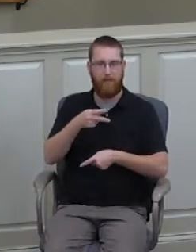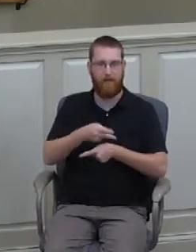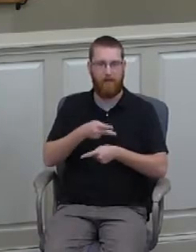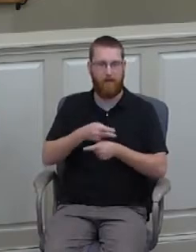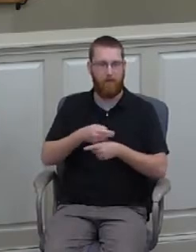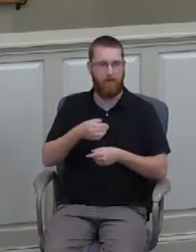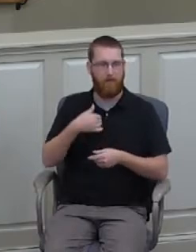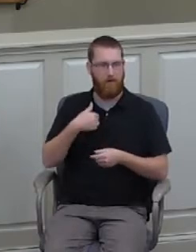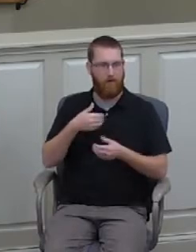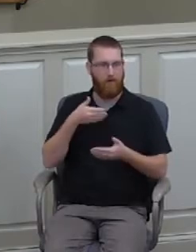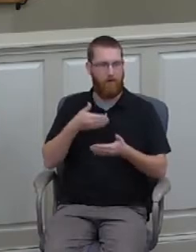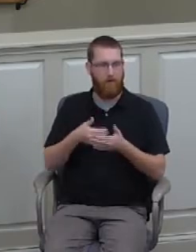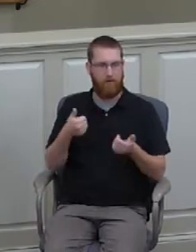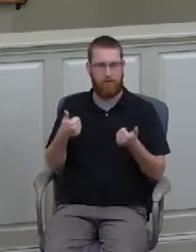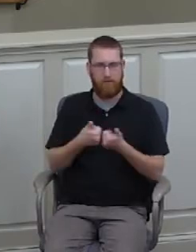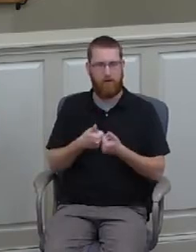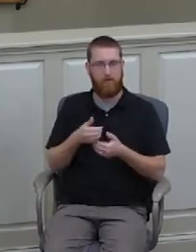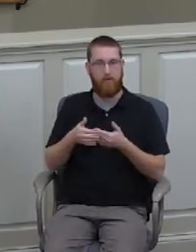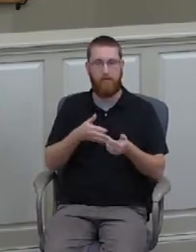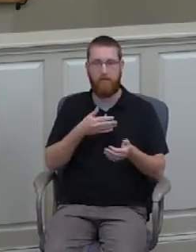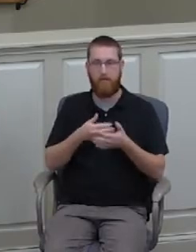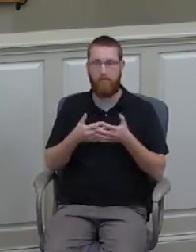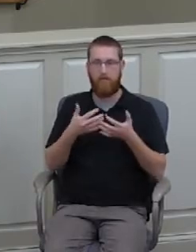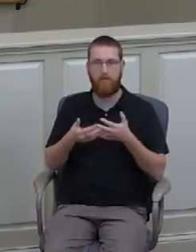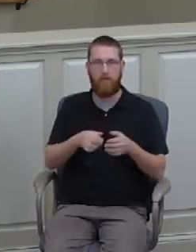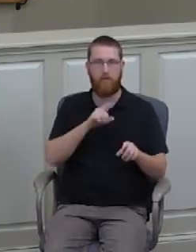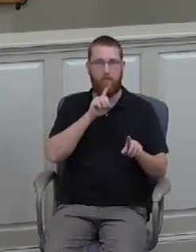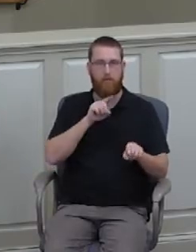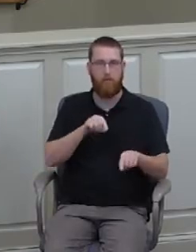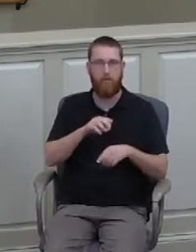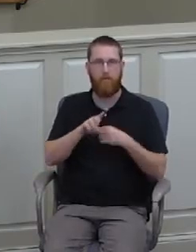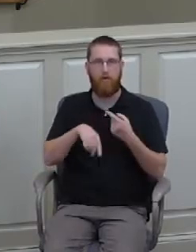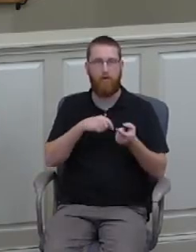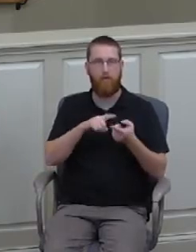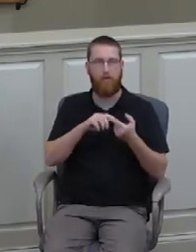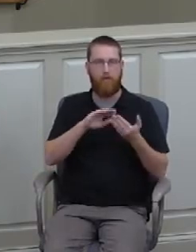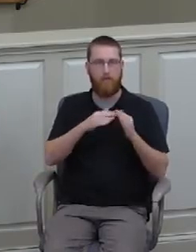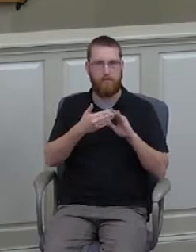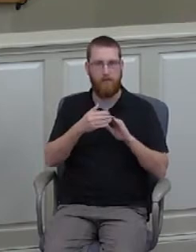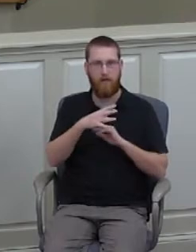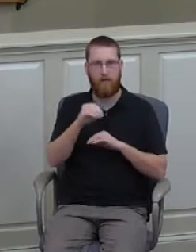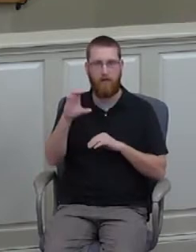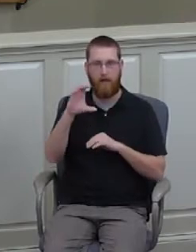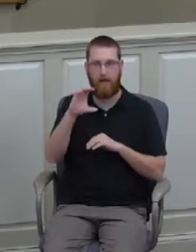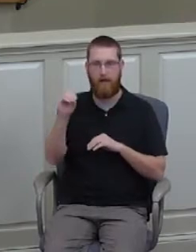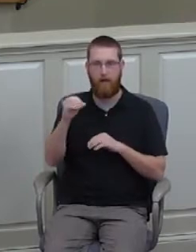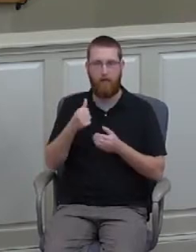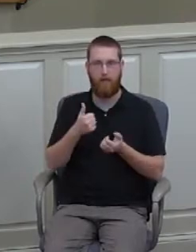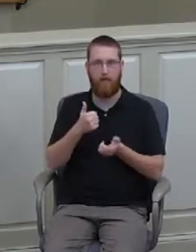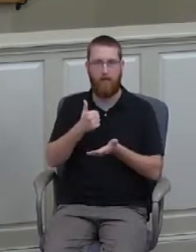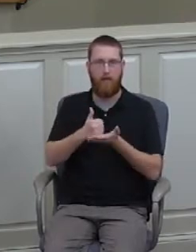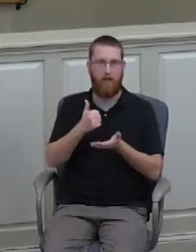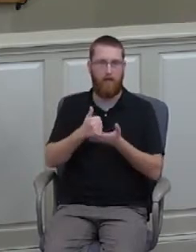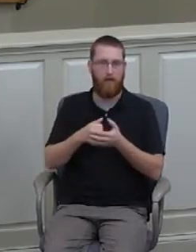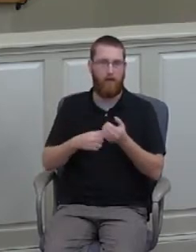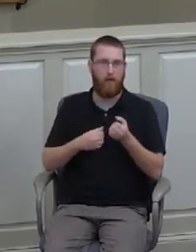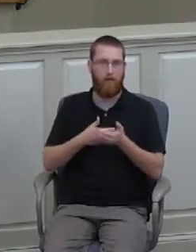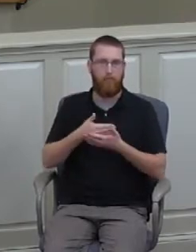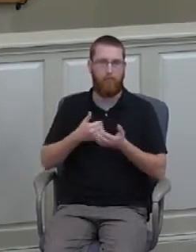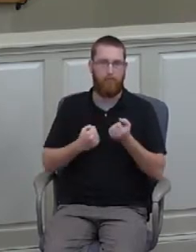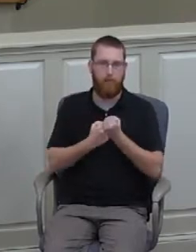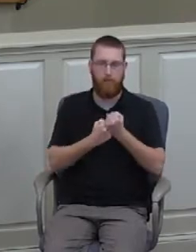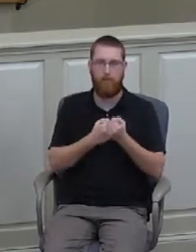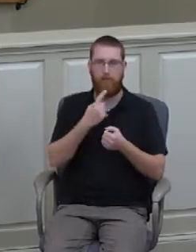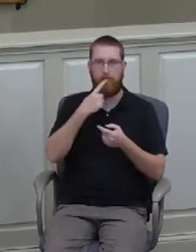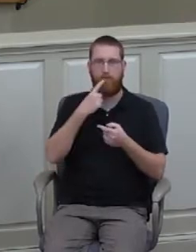you know. But a lot's been reported on regarding the city and county in the last couple months, which seems to have been helped by the promotion of a false narrative. And during this time,